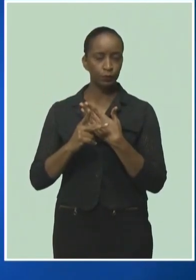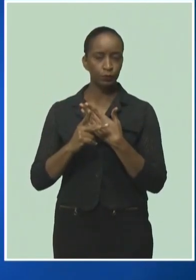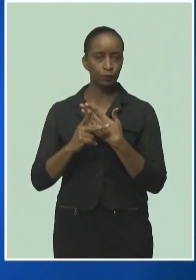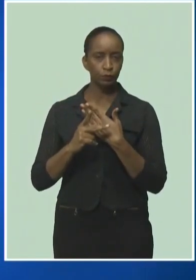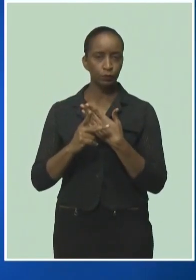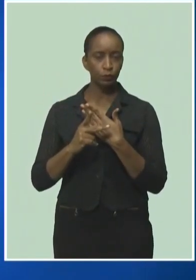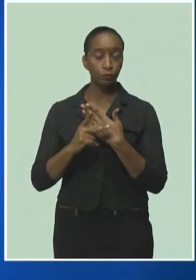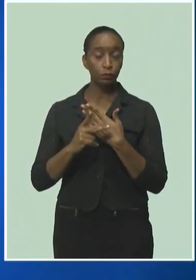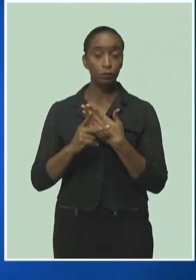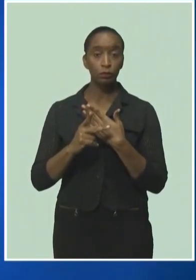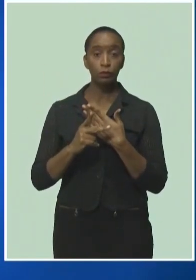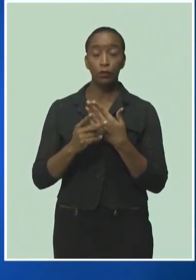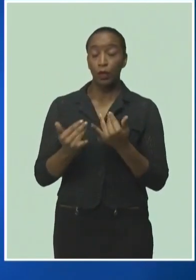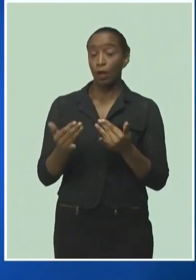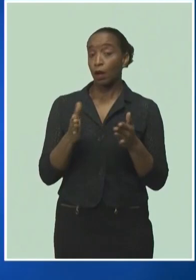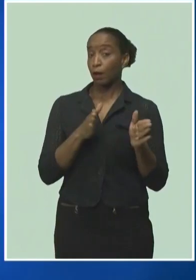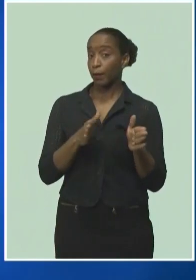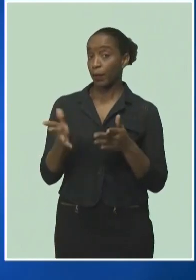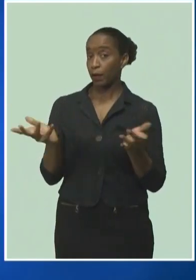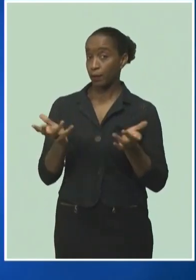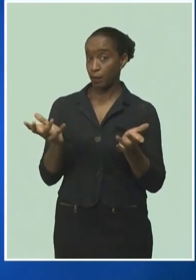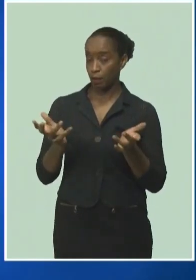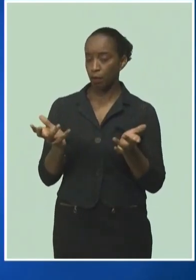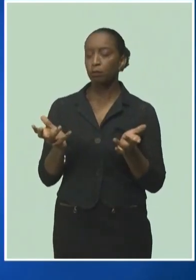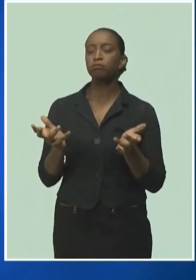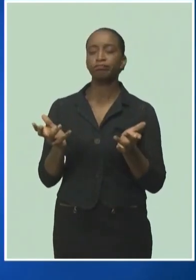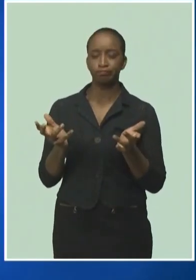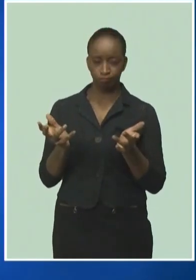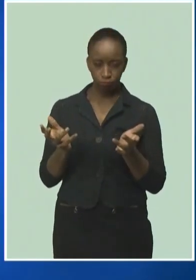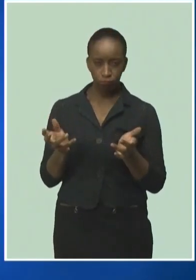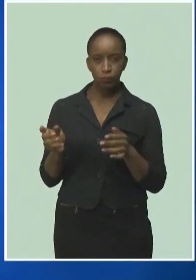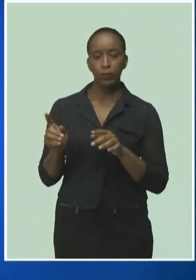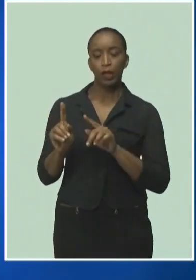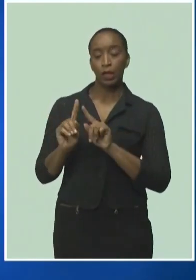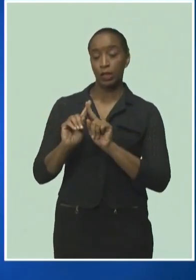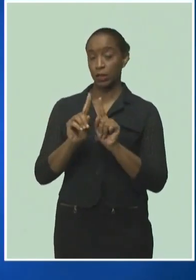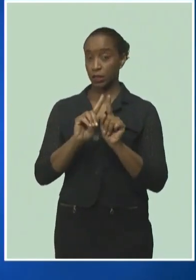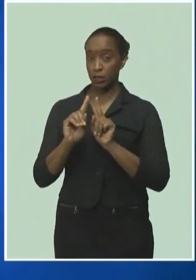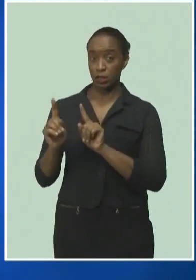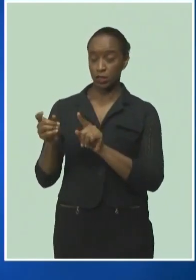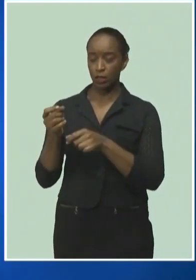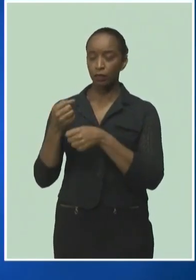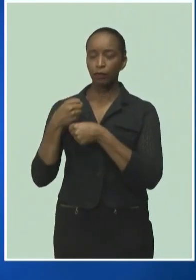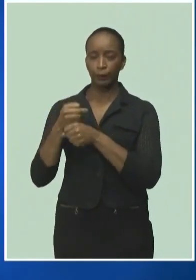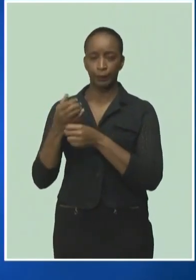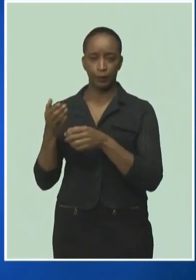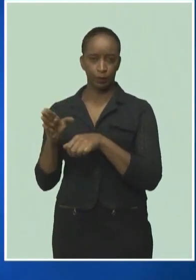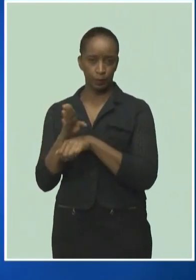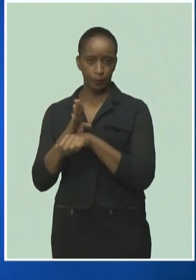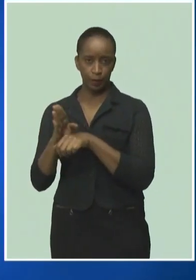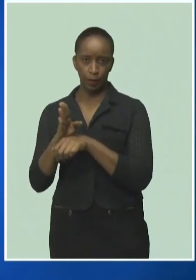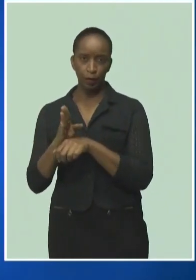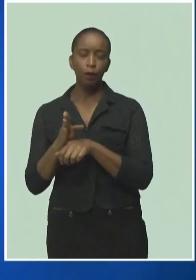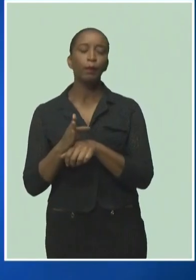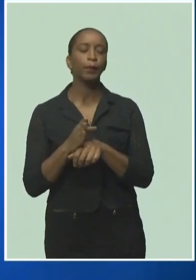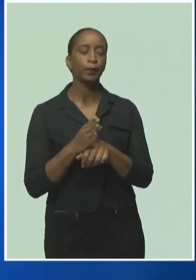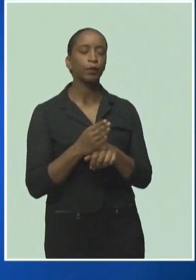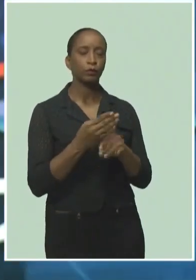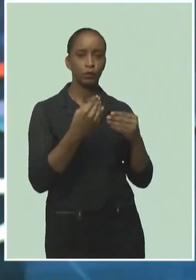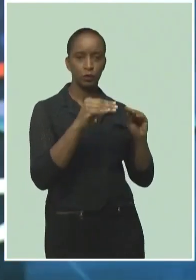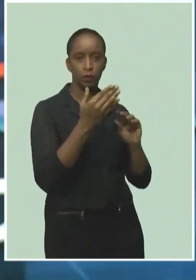to introduce new consumer packaged goods to the Ghanaian market within the coming